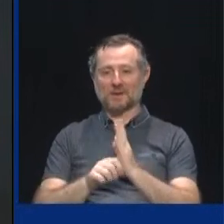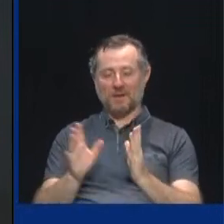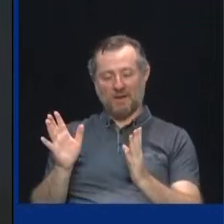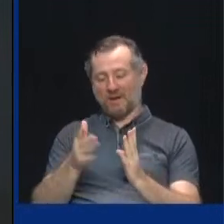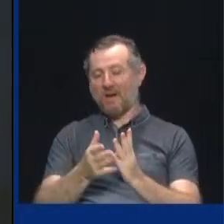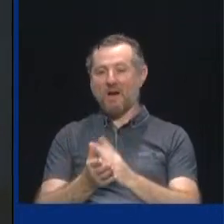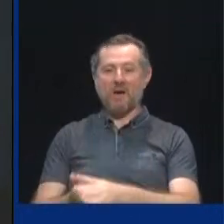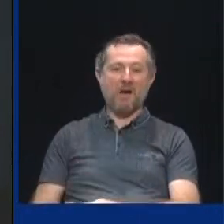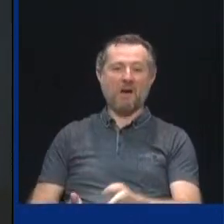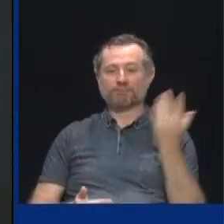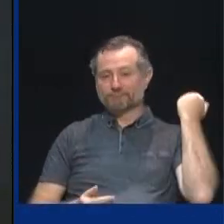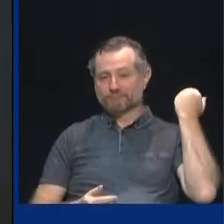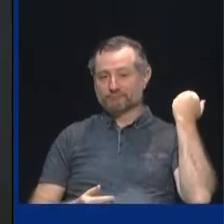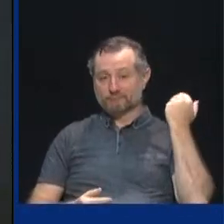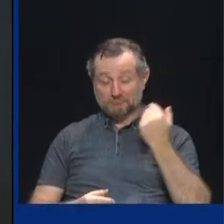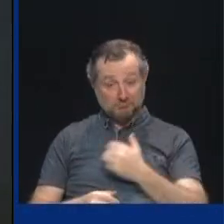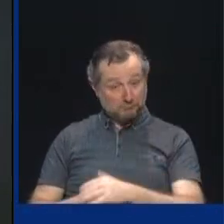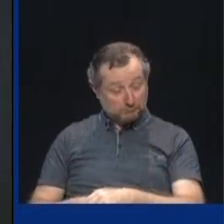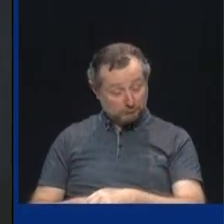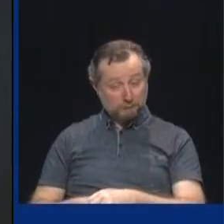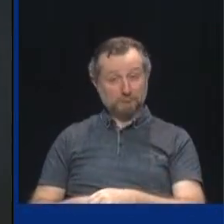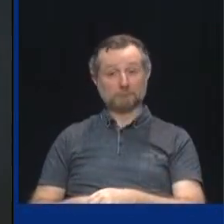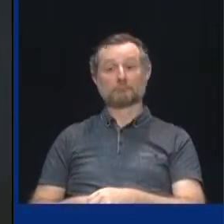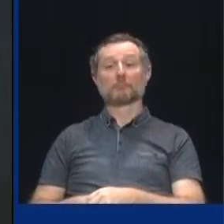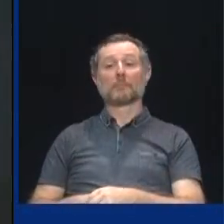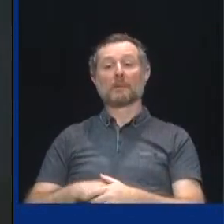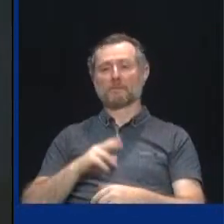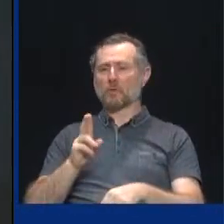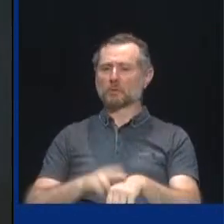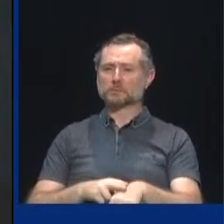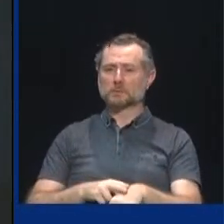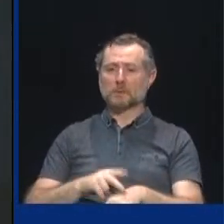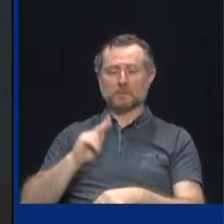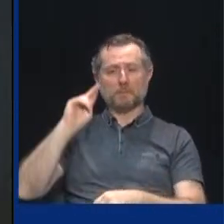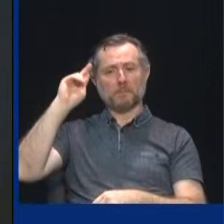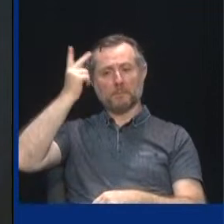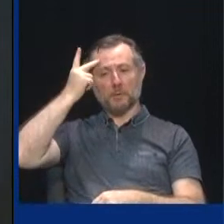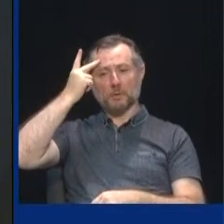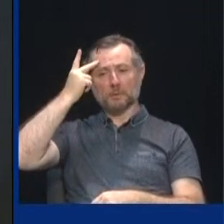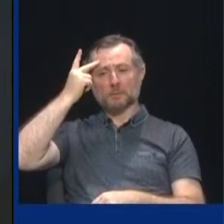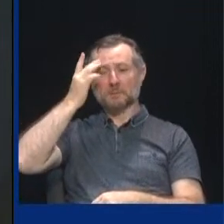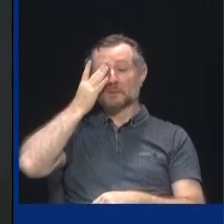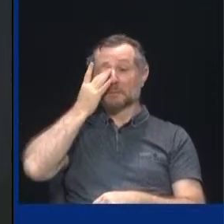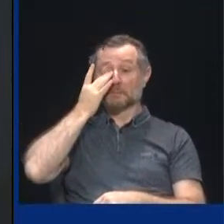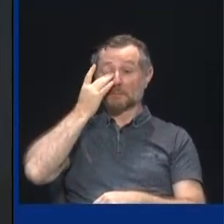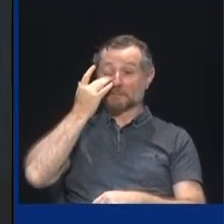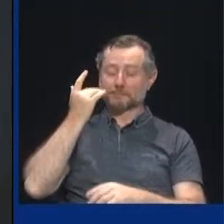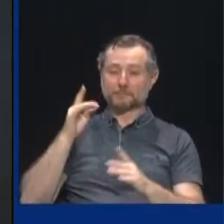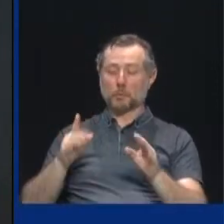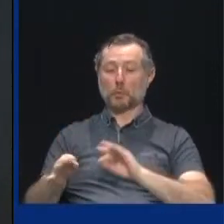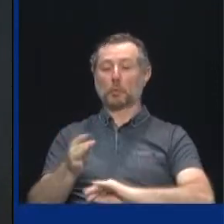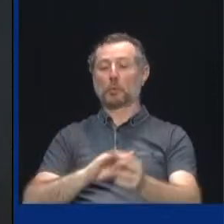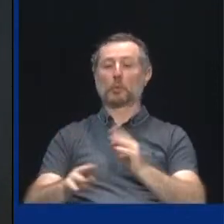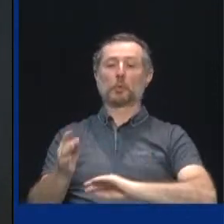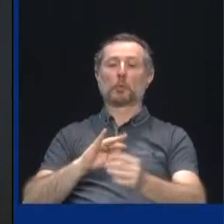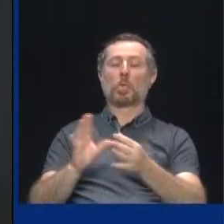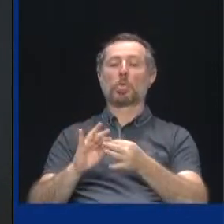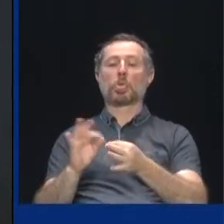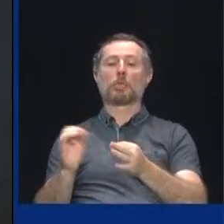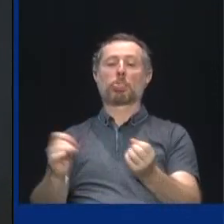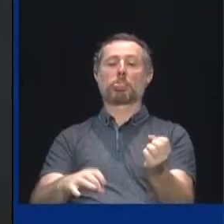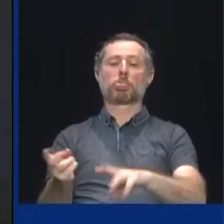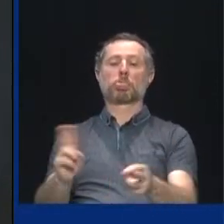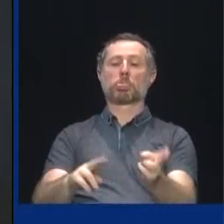Of course, this was political hyperbole, and of course, this fed into